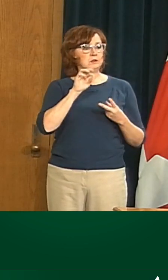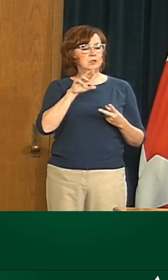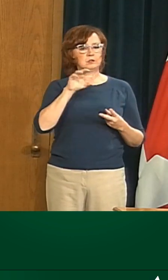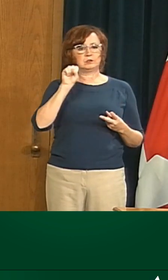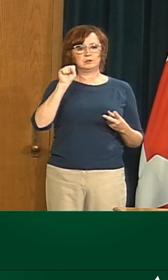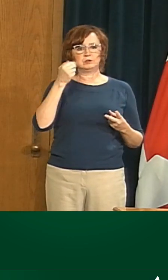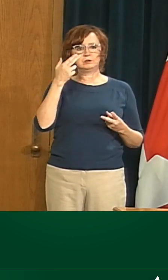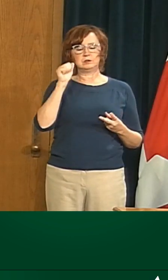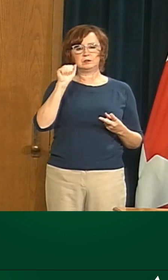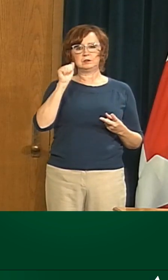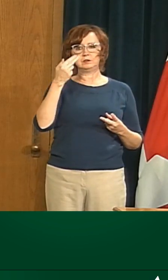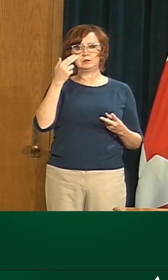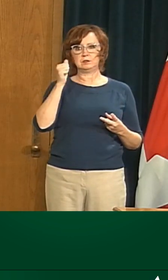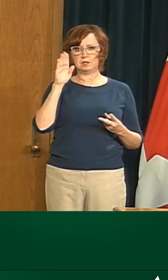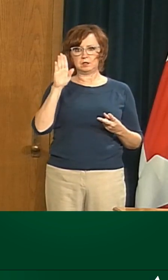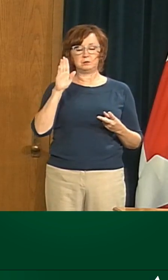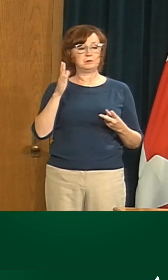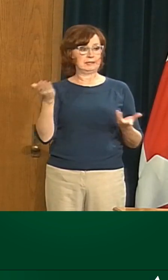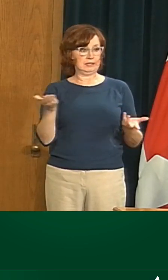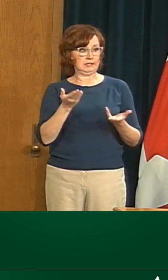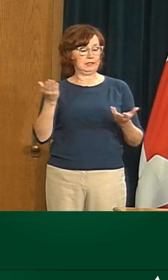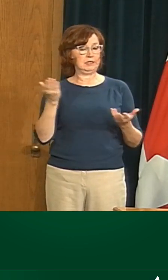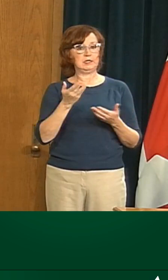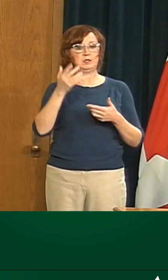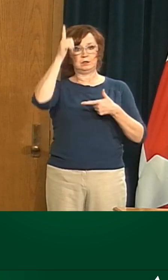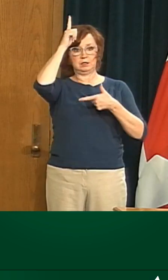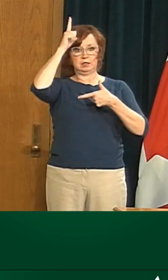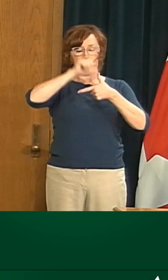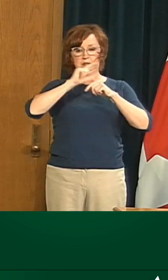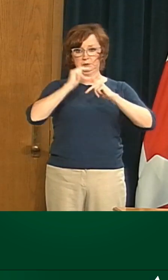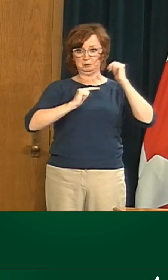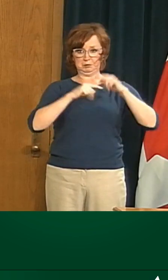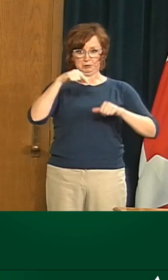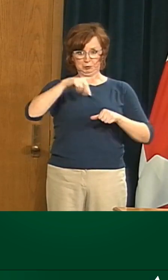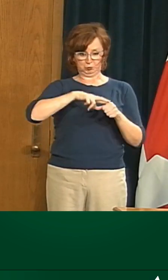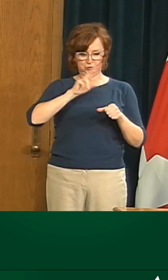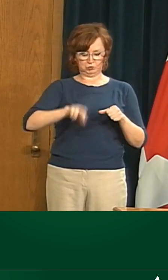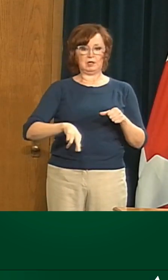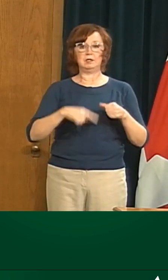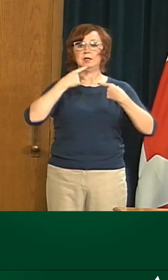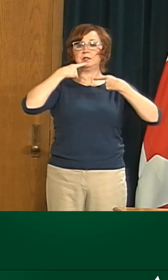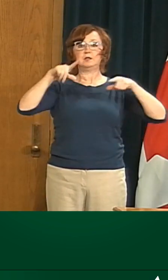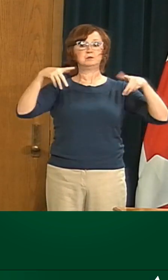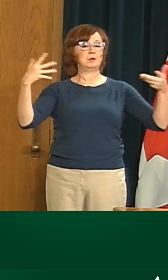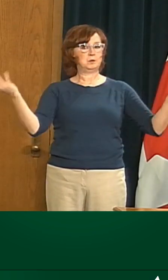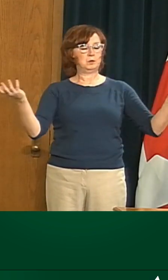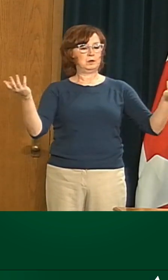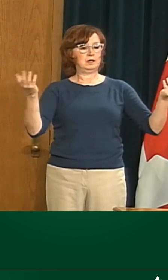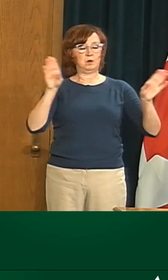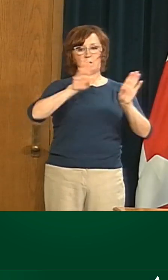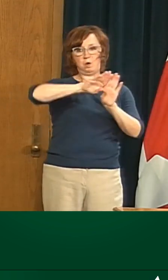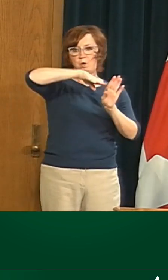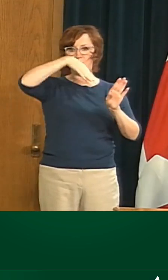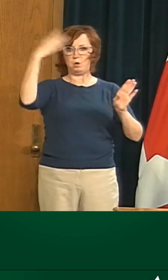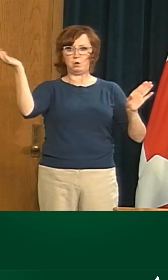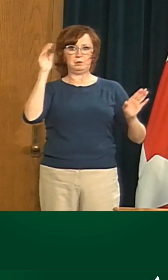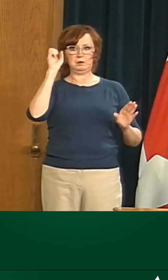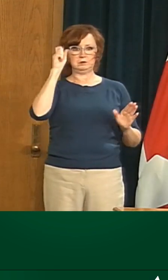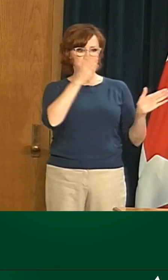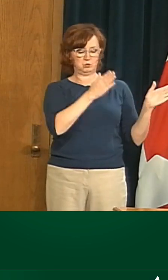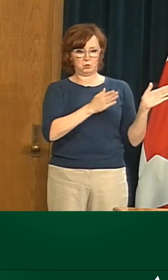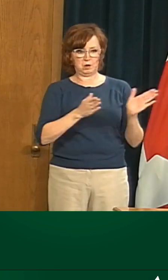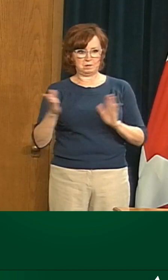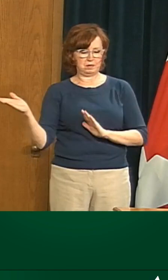of the Legislative Building in Regina for the announcement of the Reopen Saskatchewan plan, a plan to reopen the